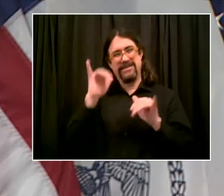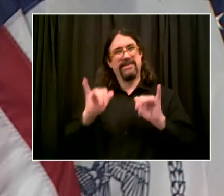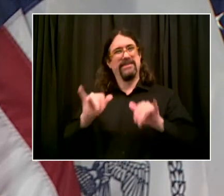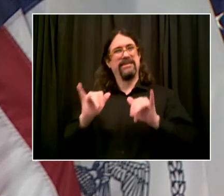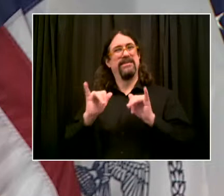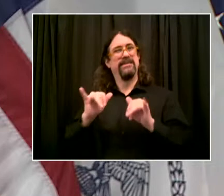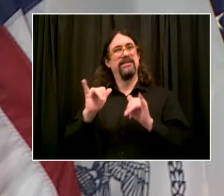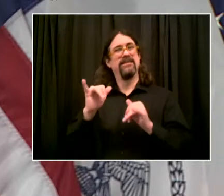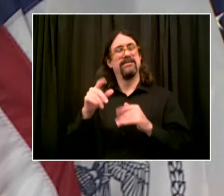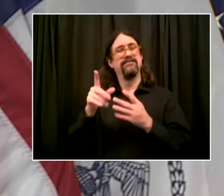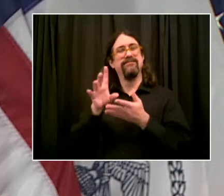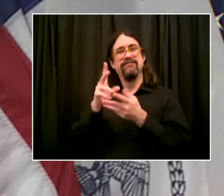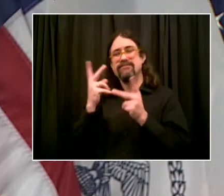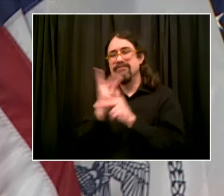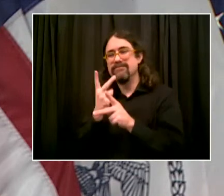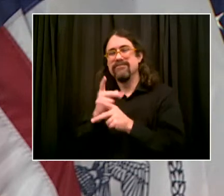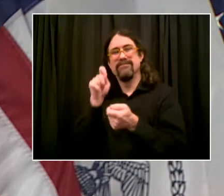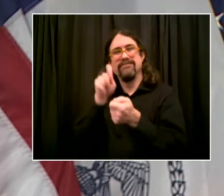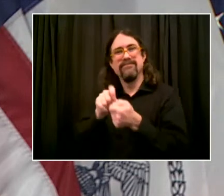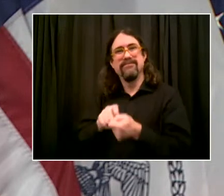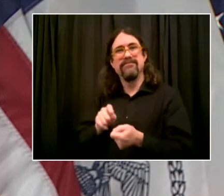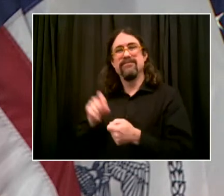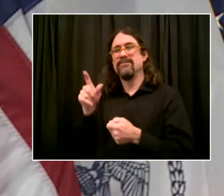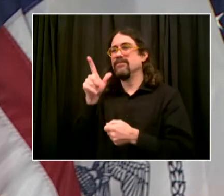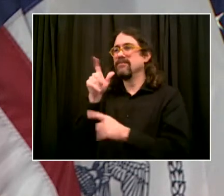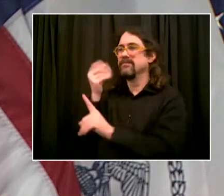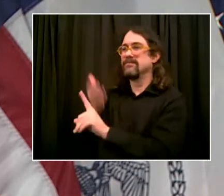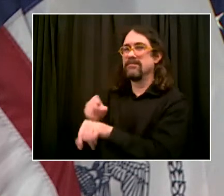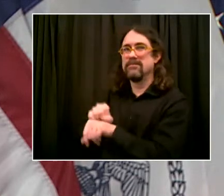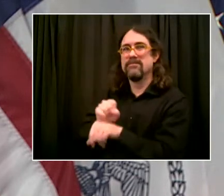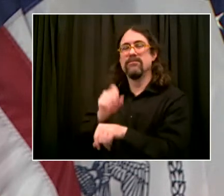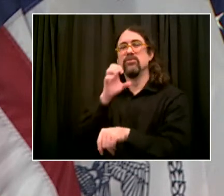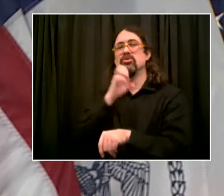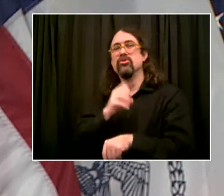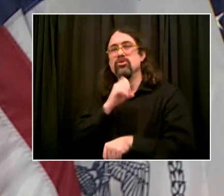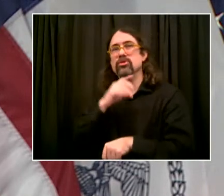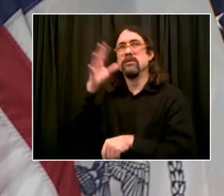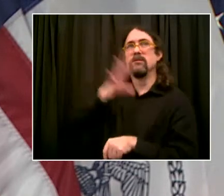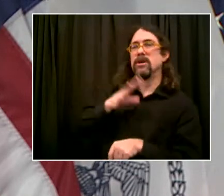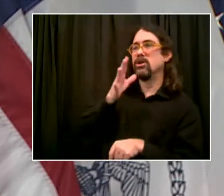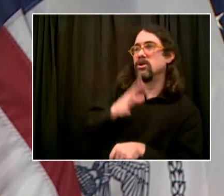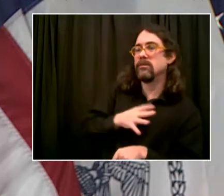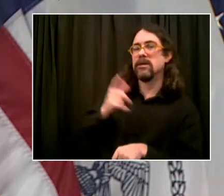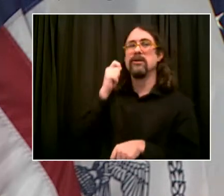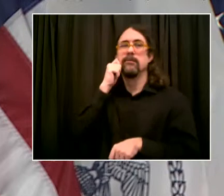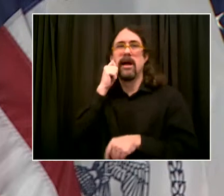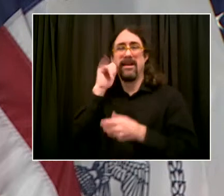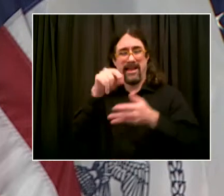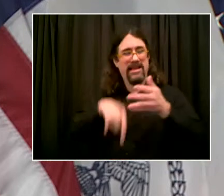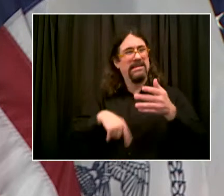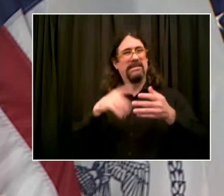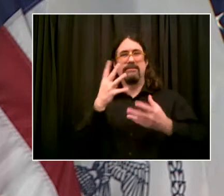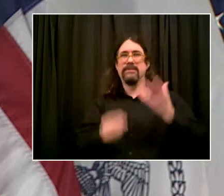the flow of data back is not what we want it to be. We've got to get that to be better.